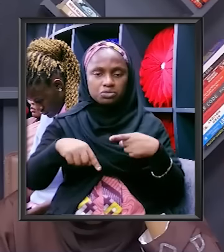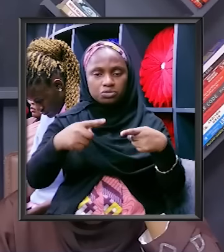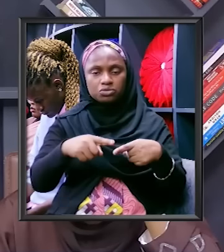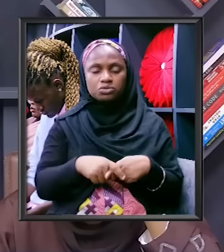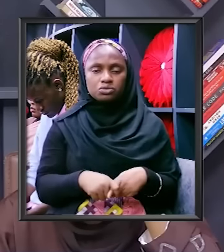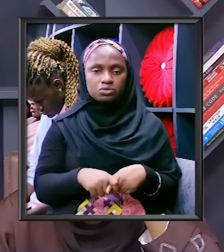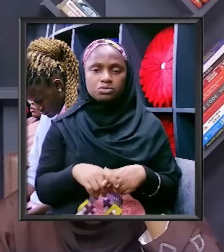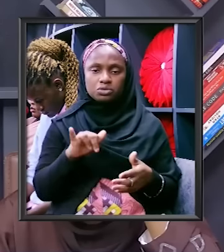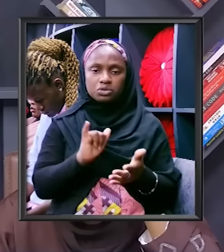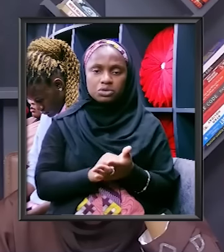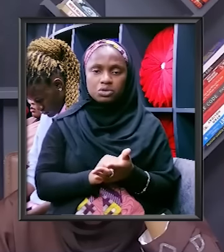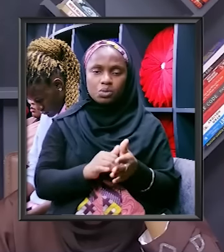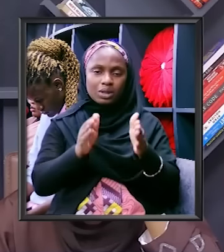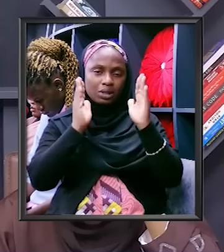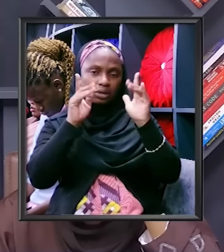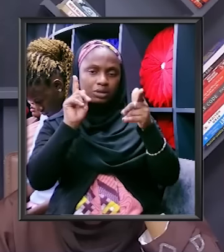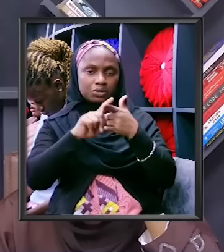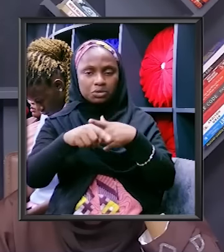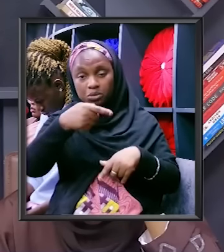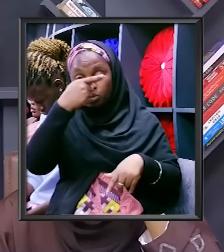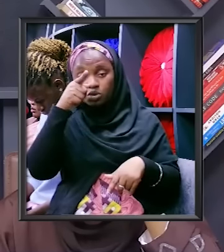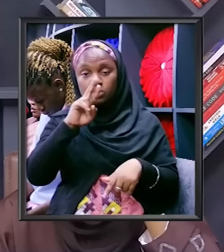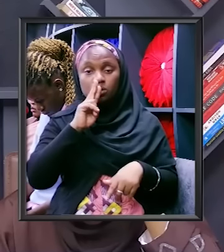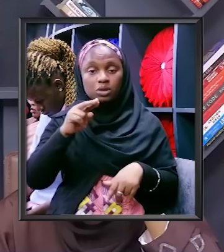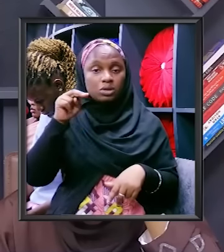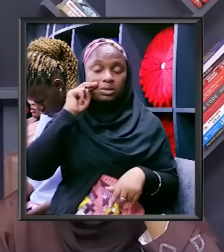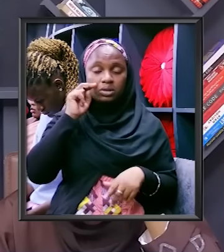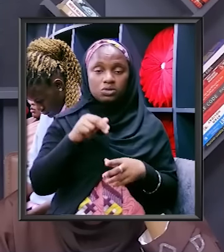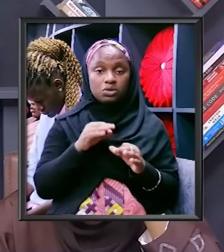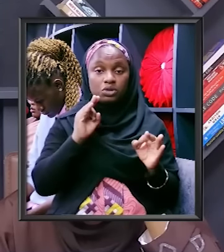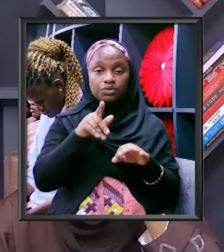attend to you because you be Nigerian if you no get money.